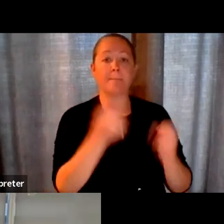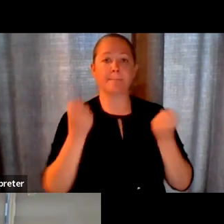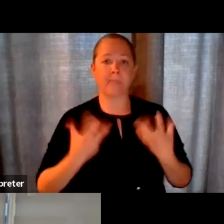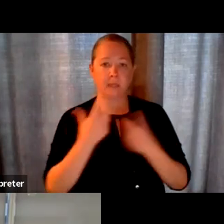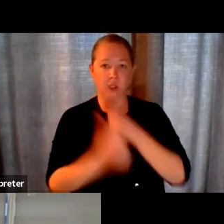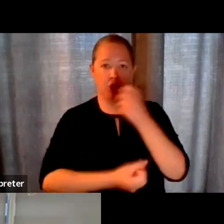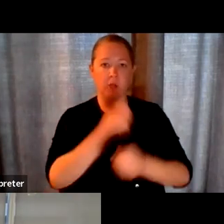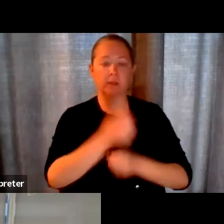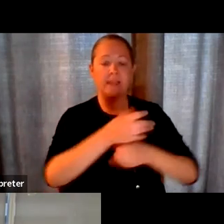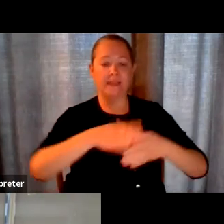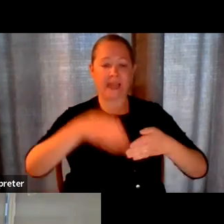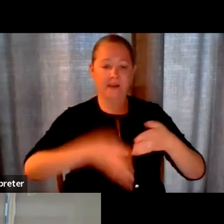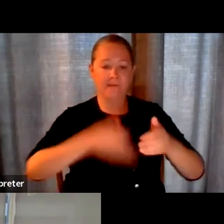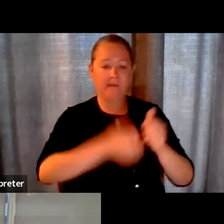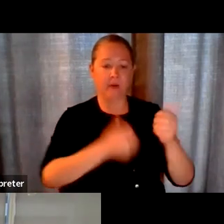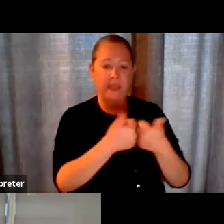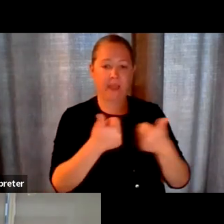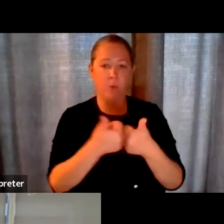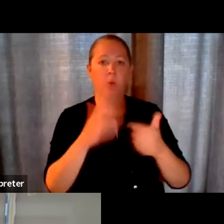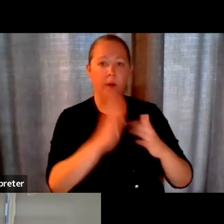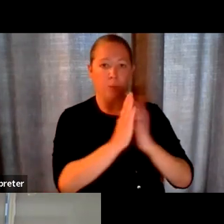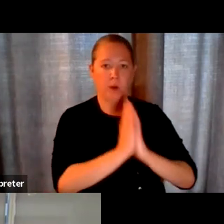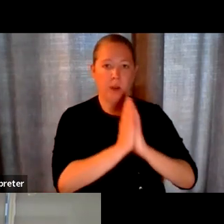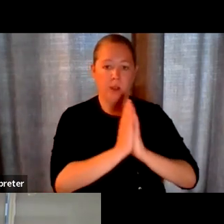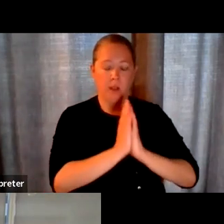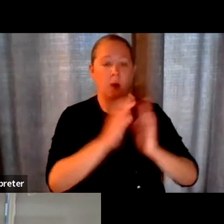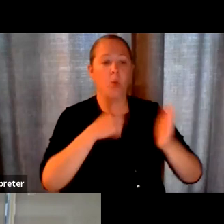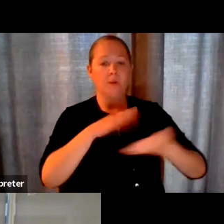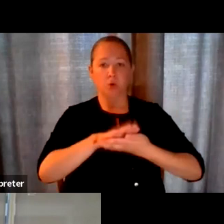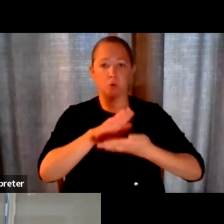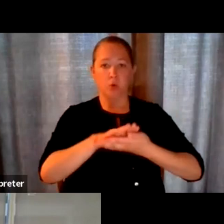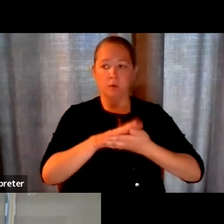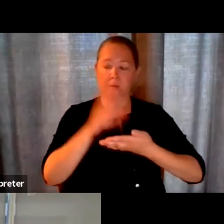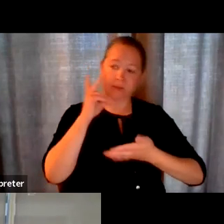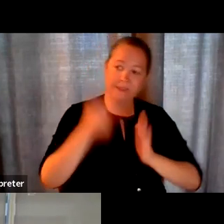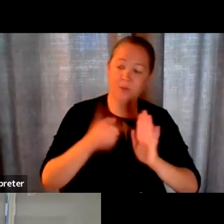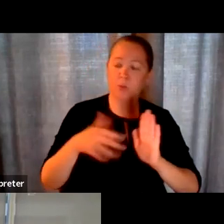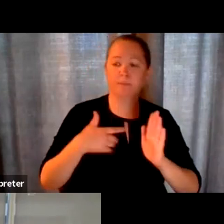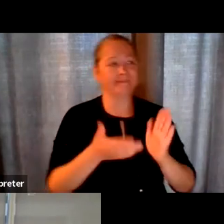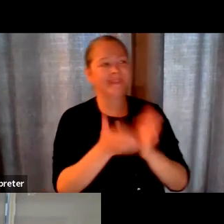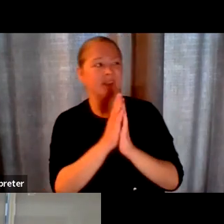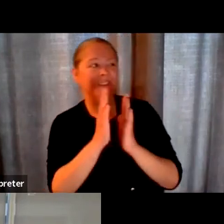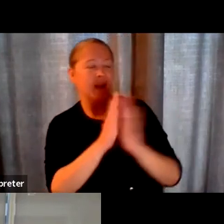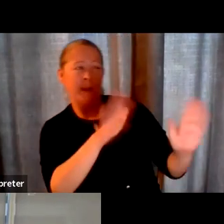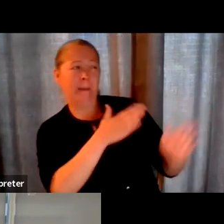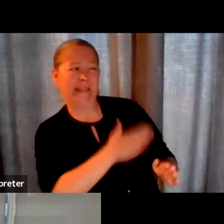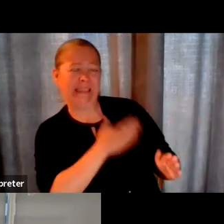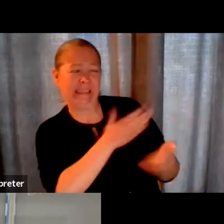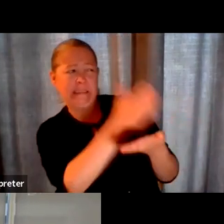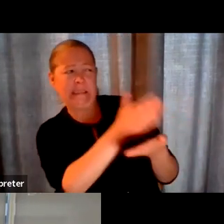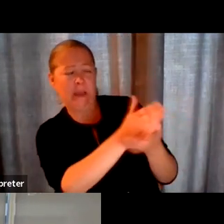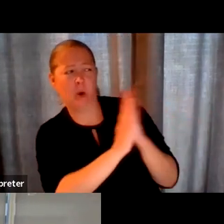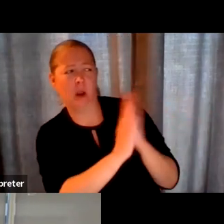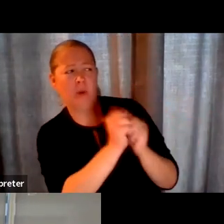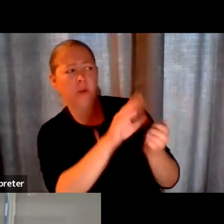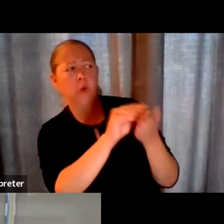end of each game. When the school district found out, they reached out to him and they said, "We'd like you to please stop praying with students. We'd love to